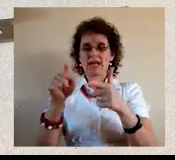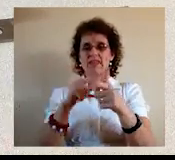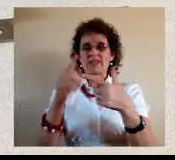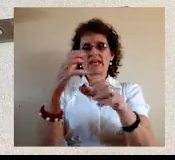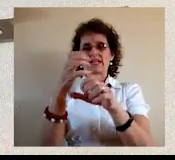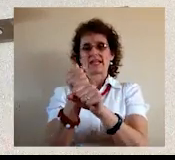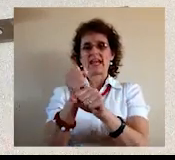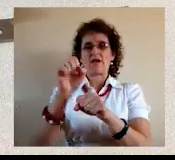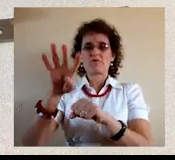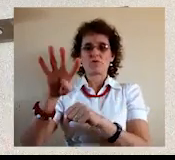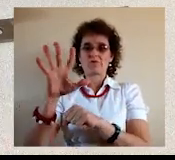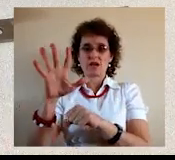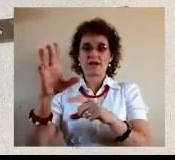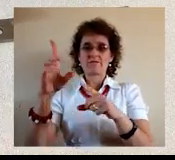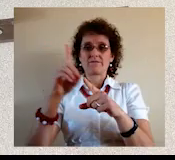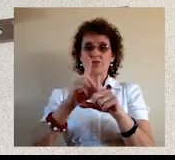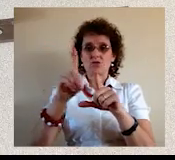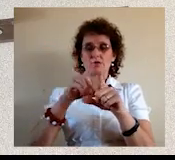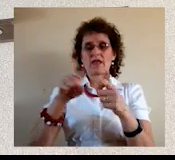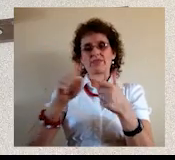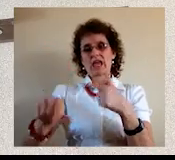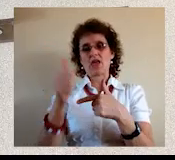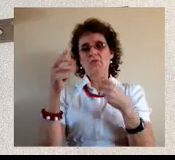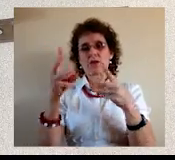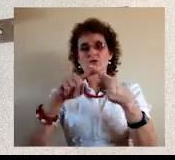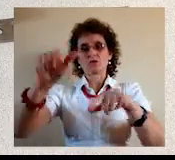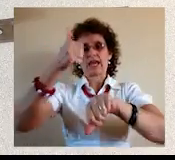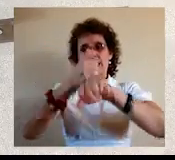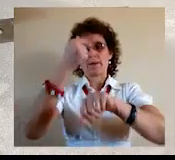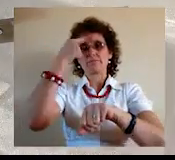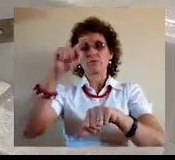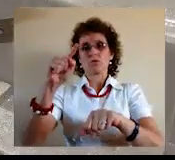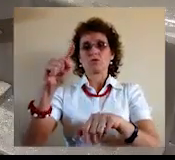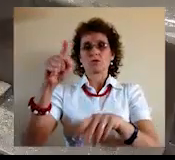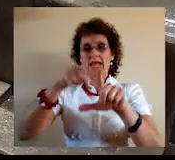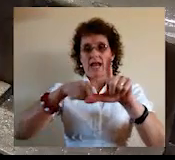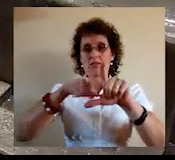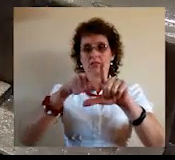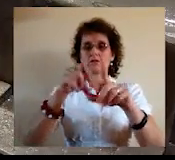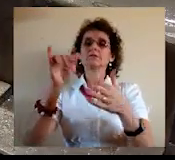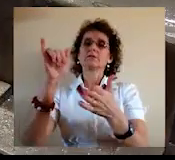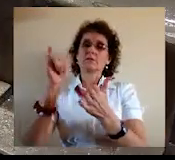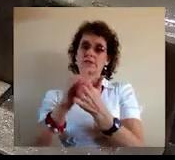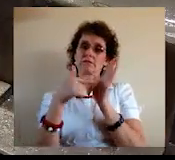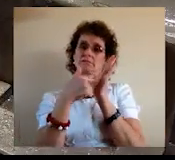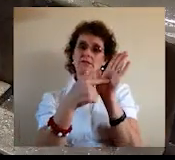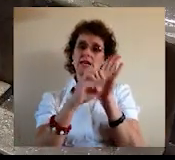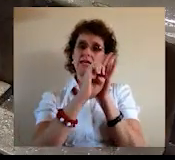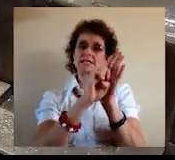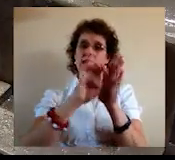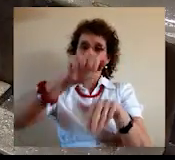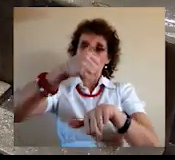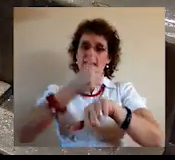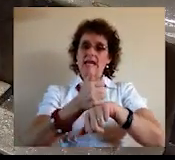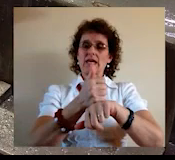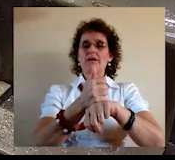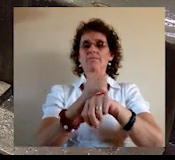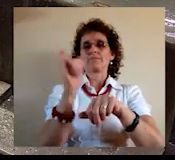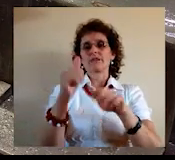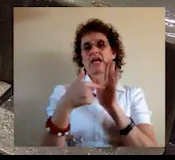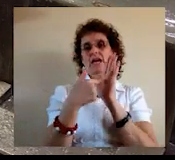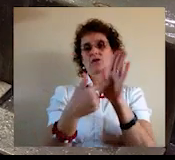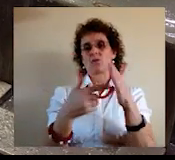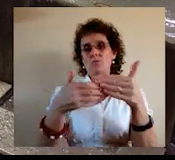well. But this is just another way to do setup to do odd angles. This is a setup, basically like I showed